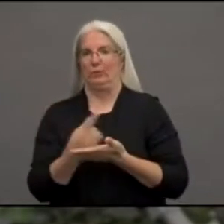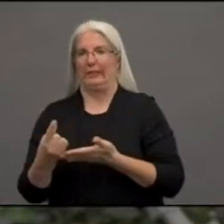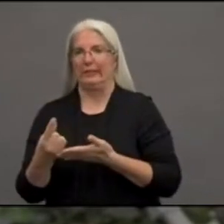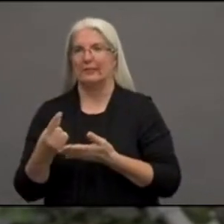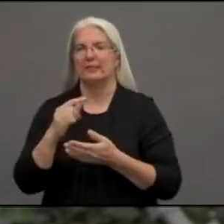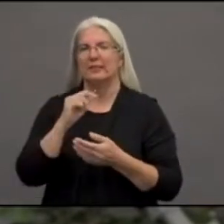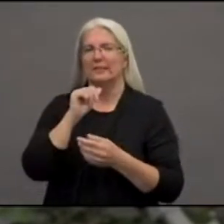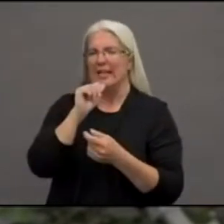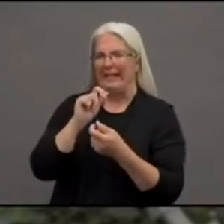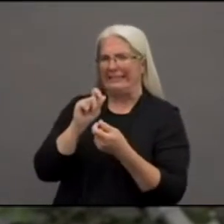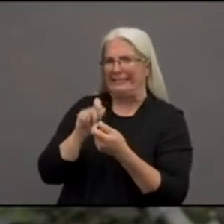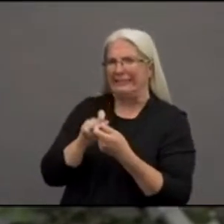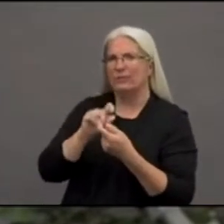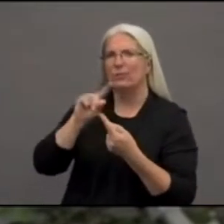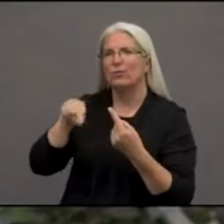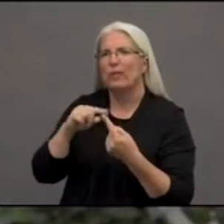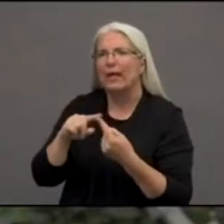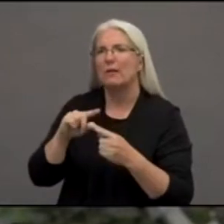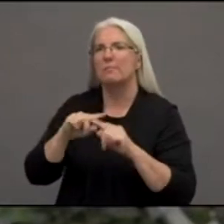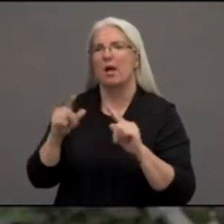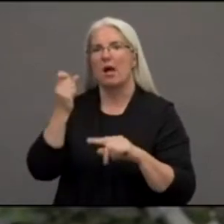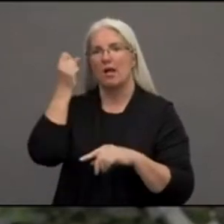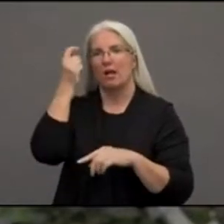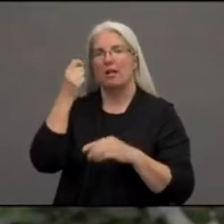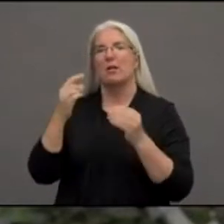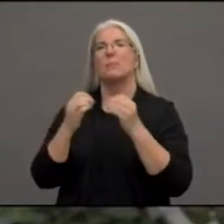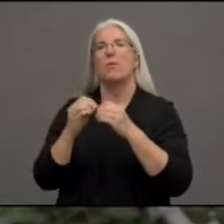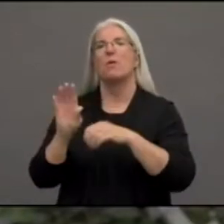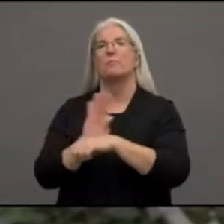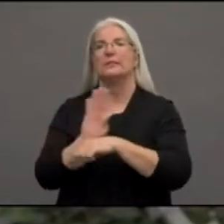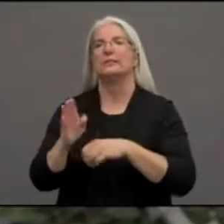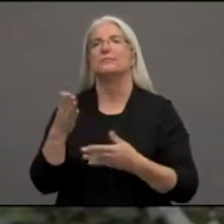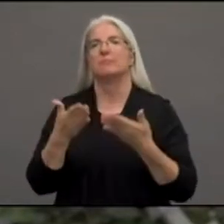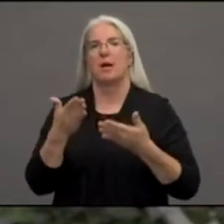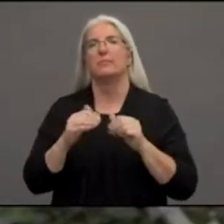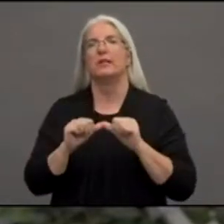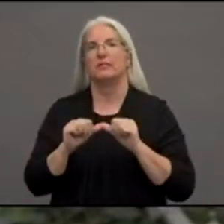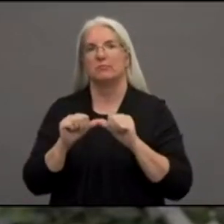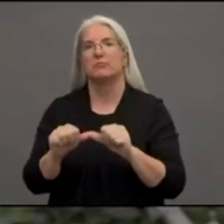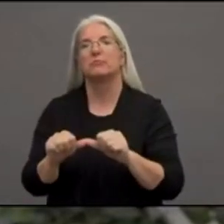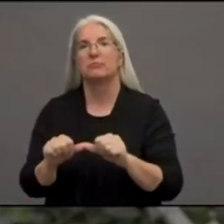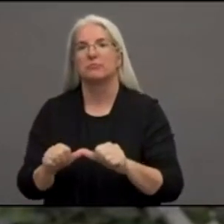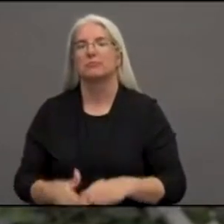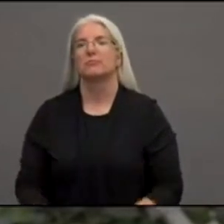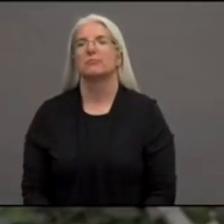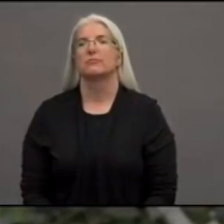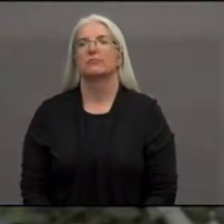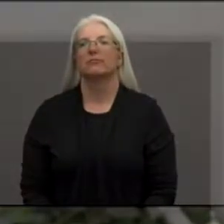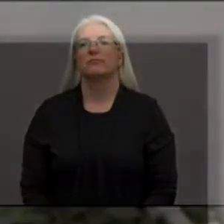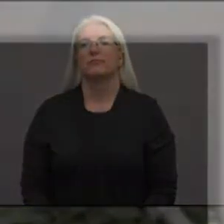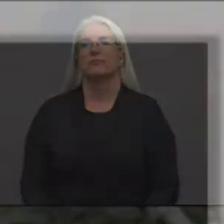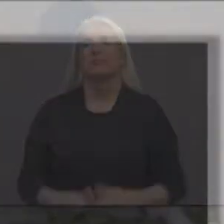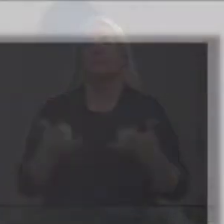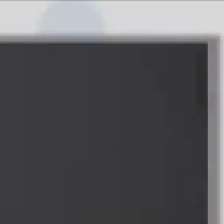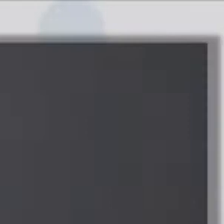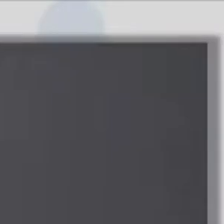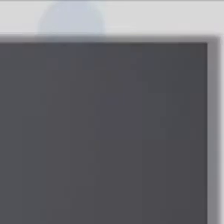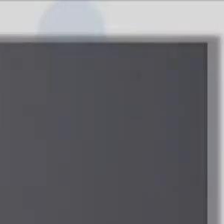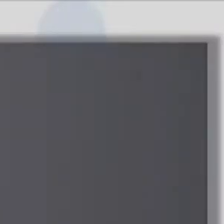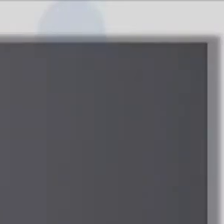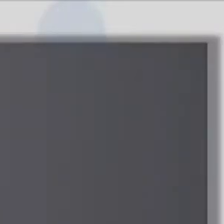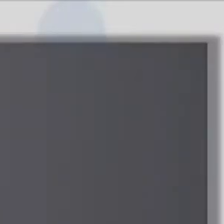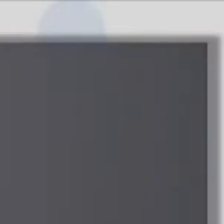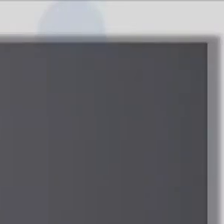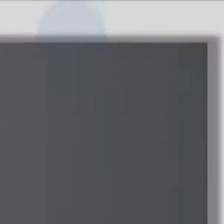we understand that more businesses may be resuming. Let's take a look at a little bit of what she had to say. I